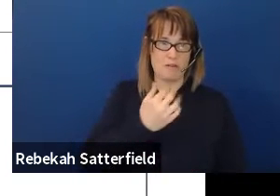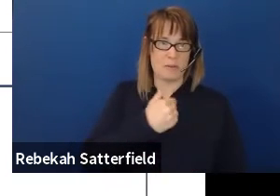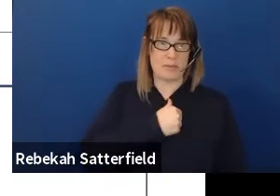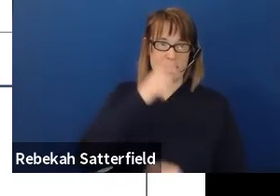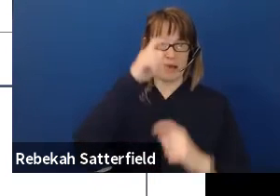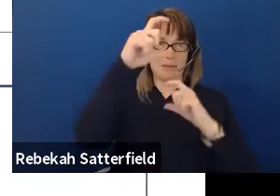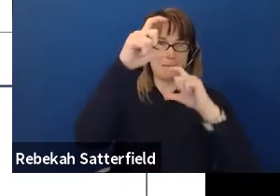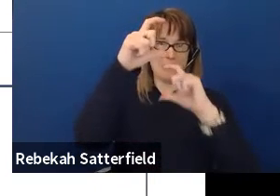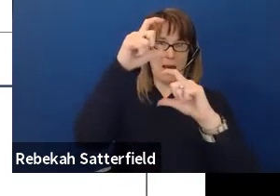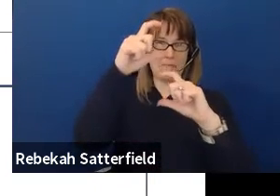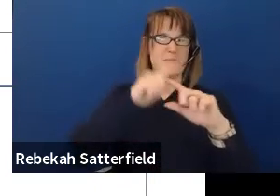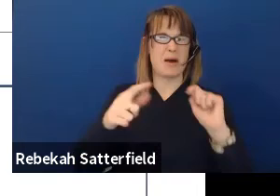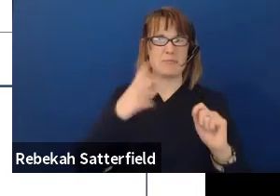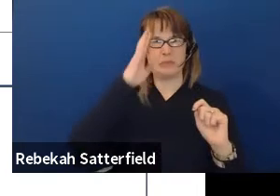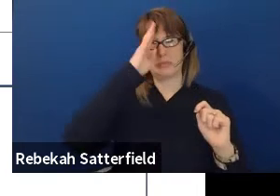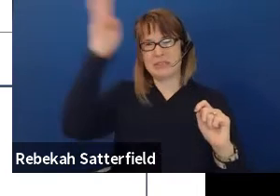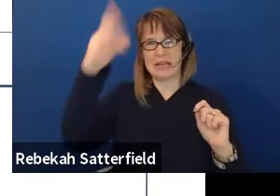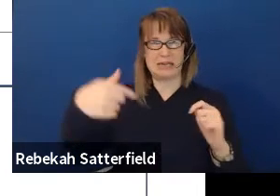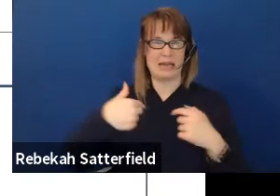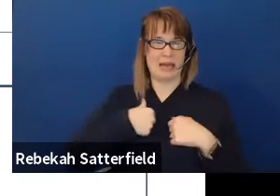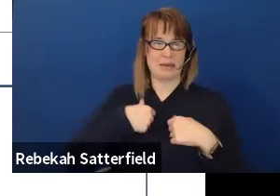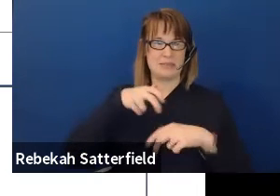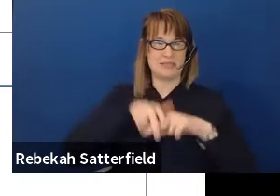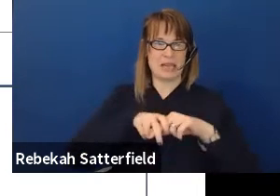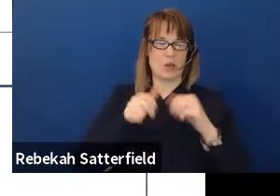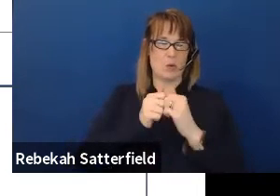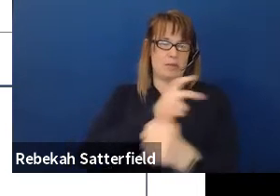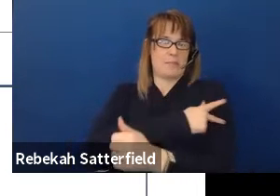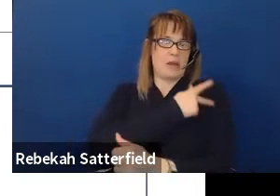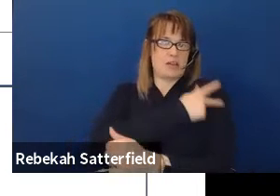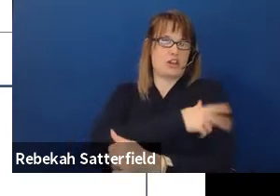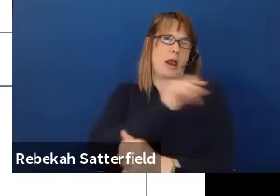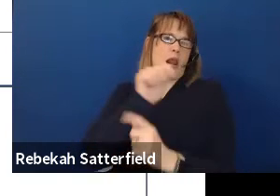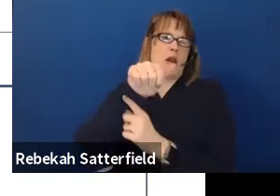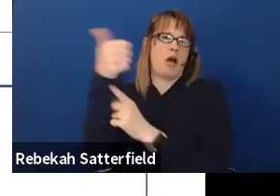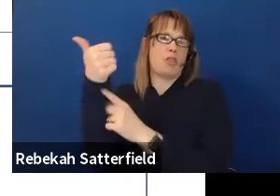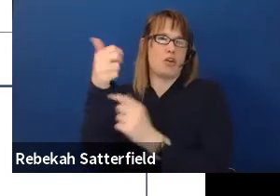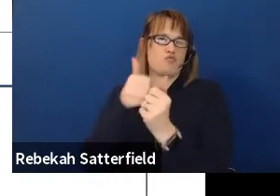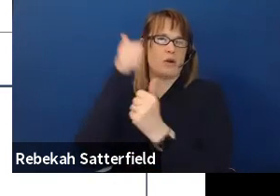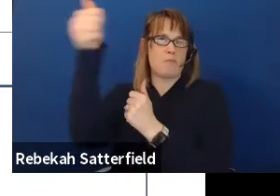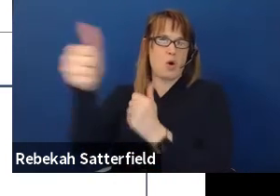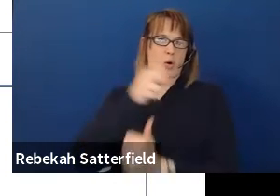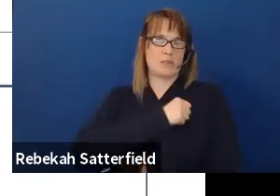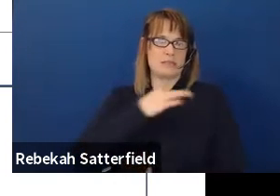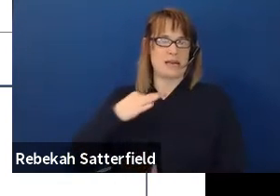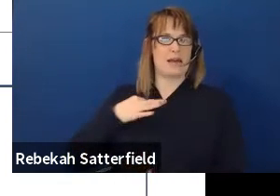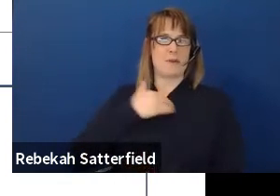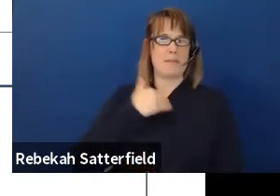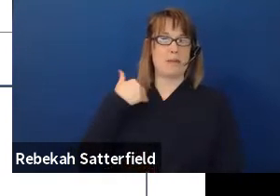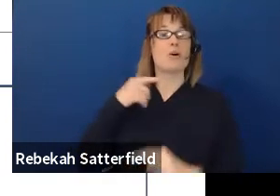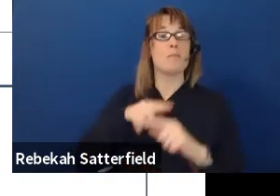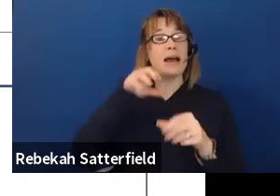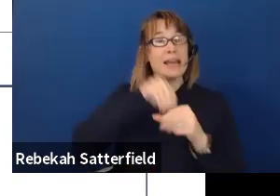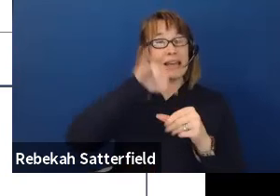am sitting with a patient and it could be another remote staff member, but directly in the video visit you have